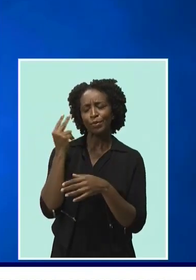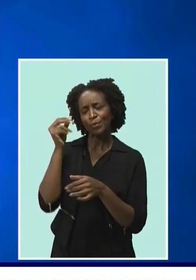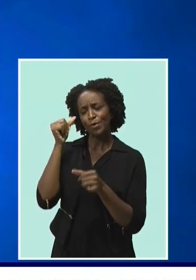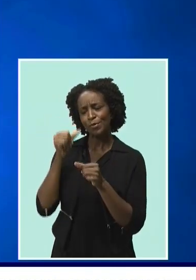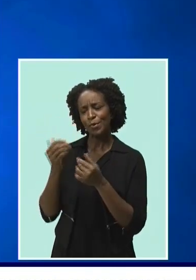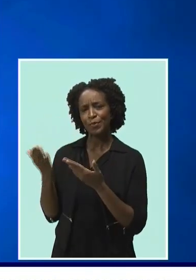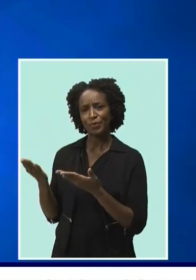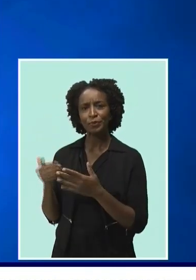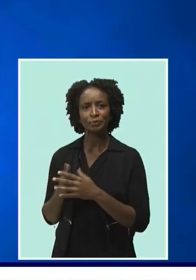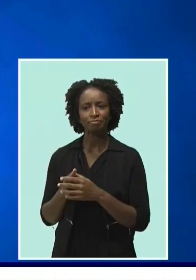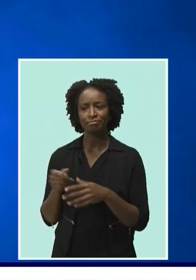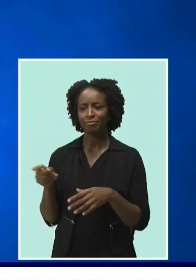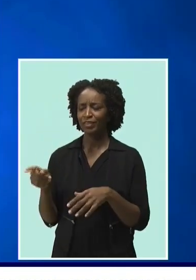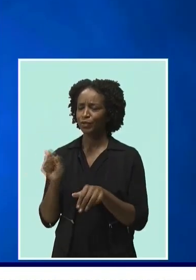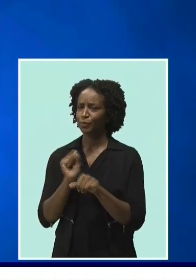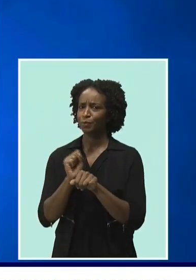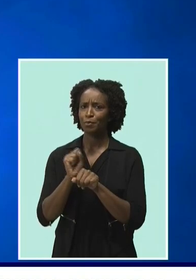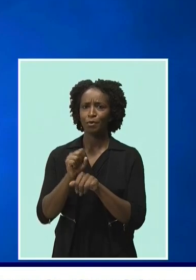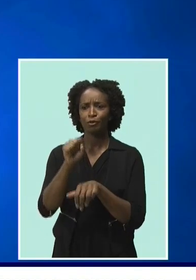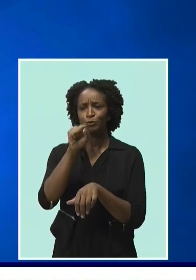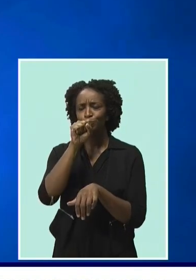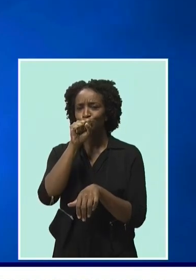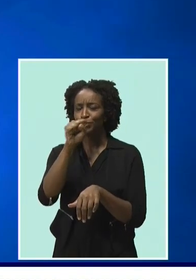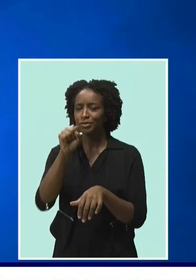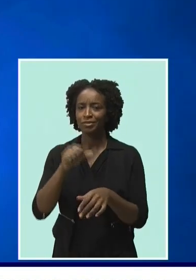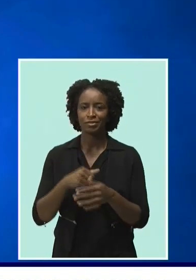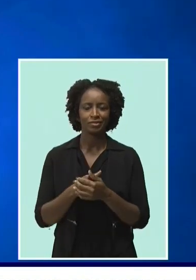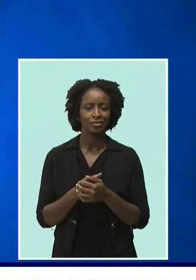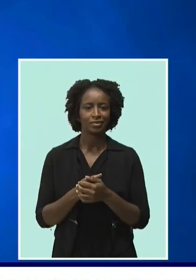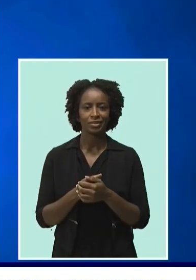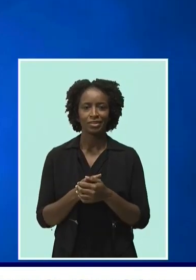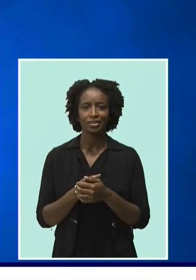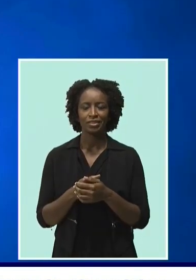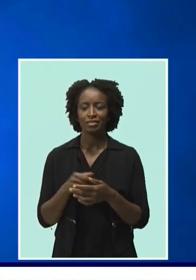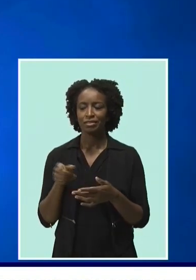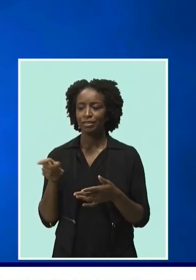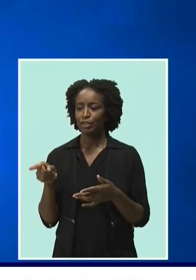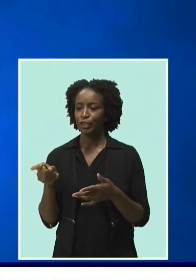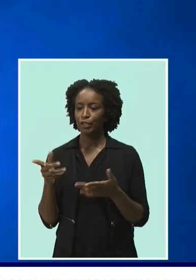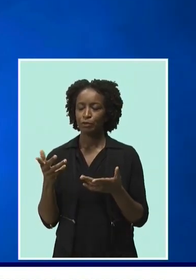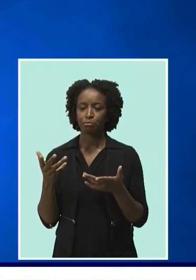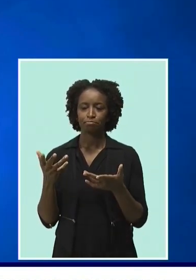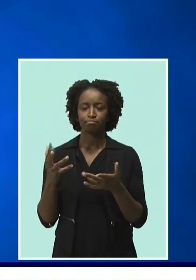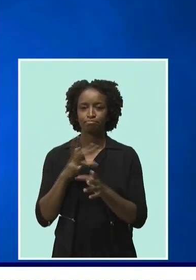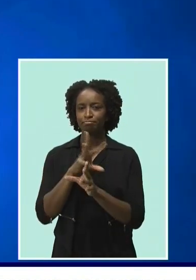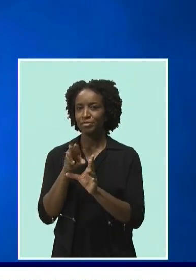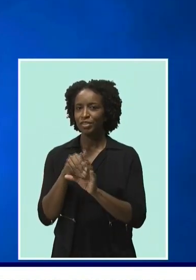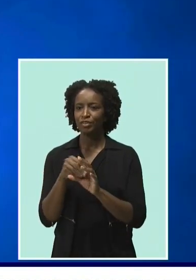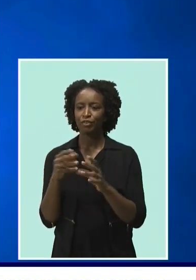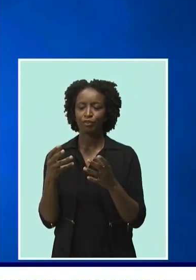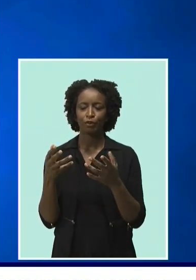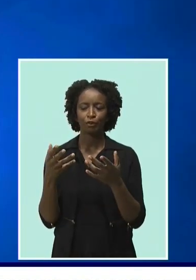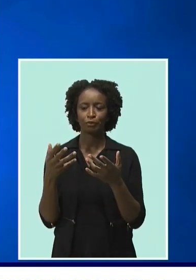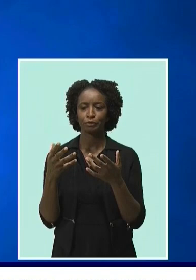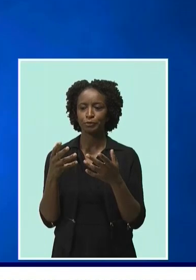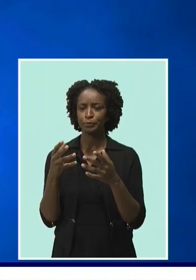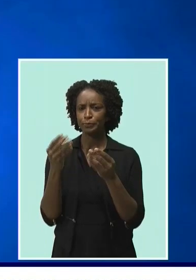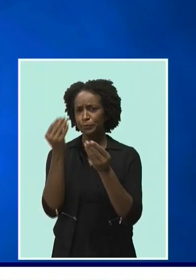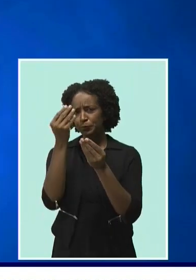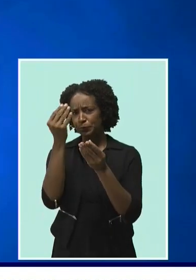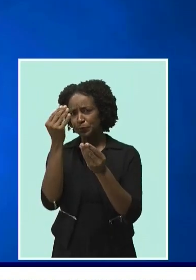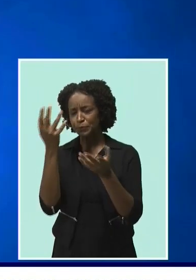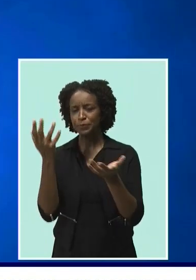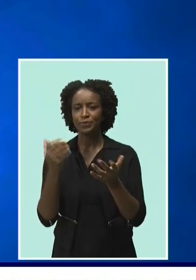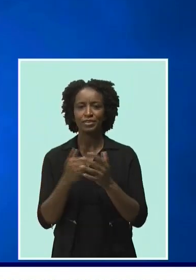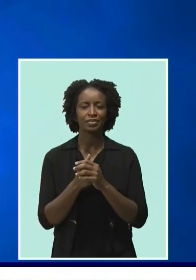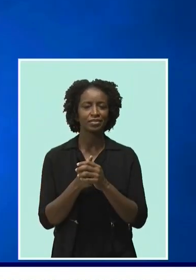his work, and this was evident. His contribution to broadcasting in Barbados is unquestioned. Dennis's